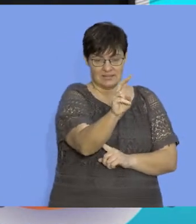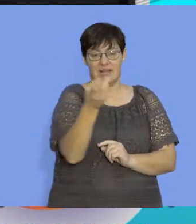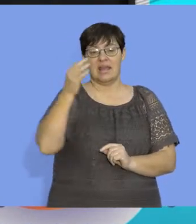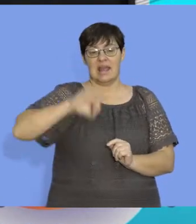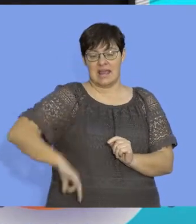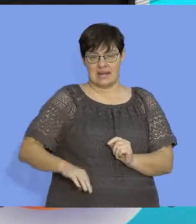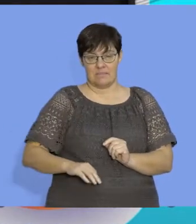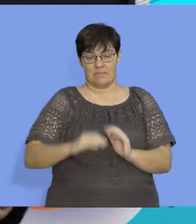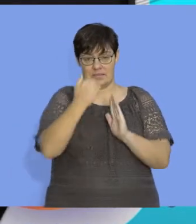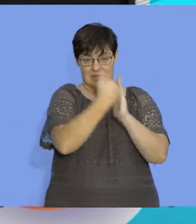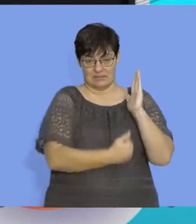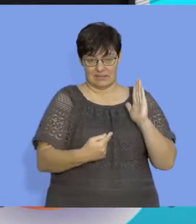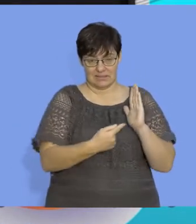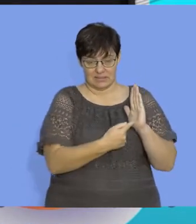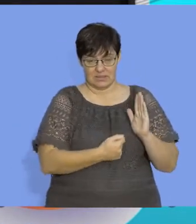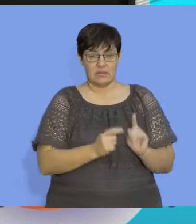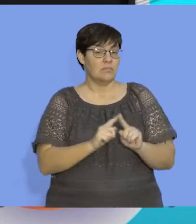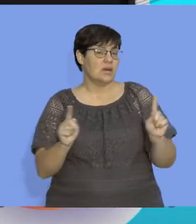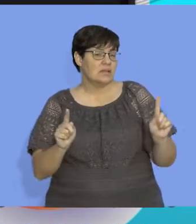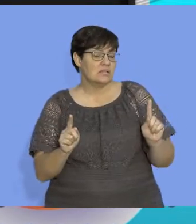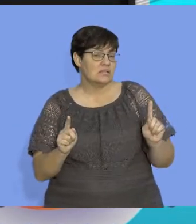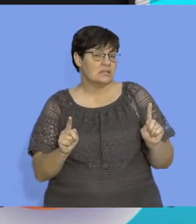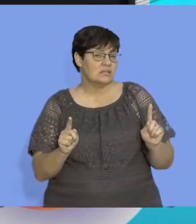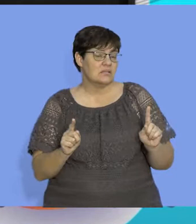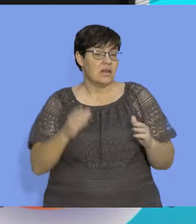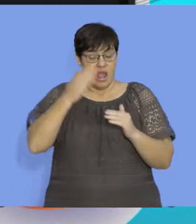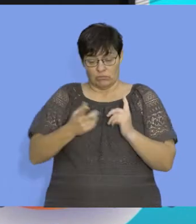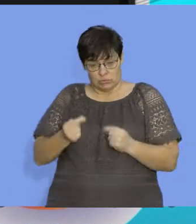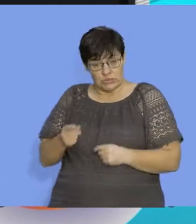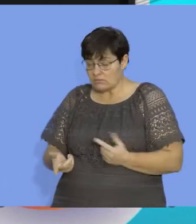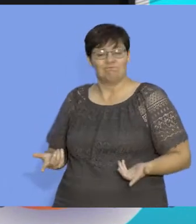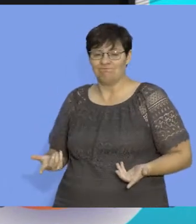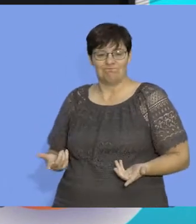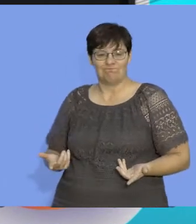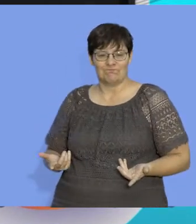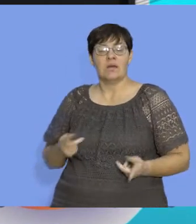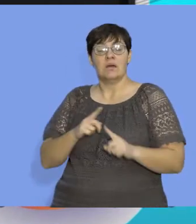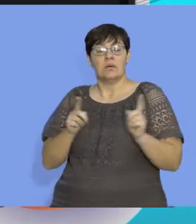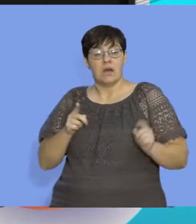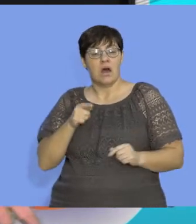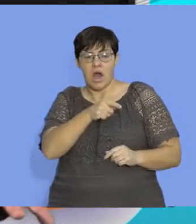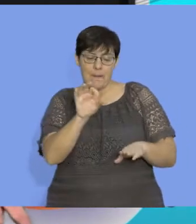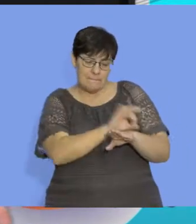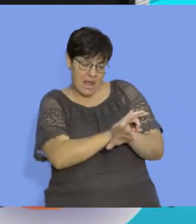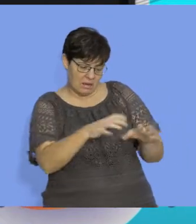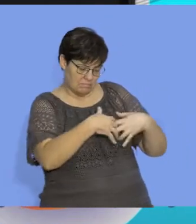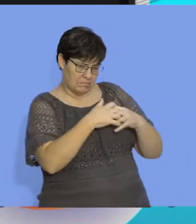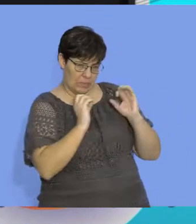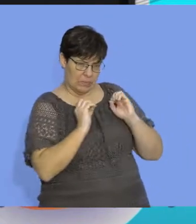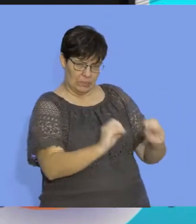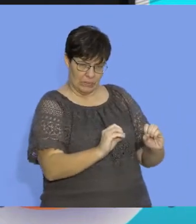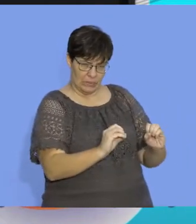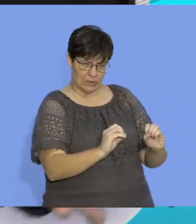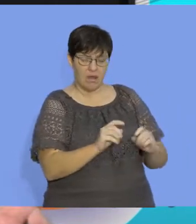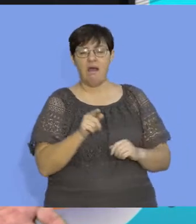income statement. However, it may not end up to be that, but definitely if you do not have this plan in place, then